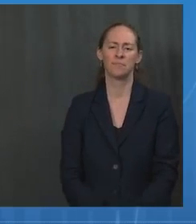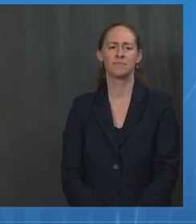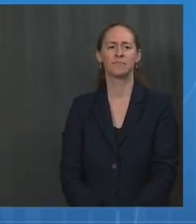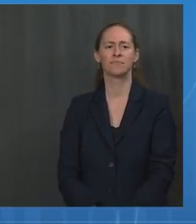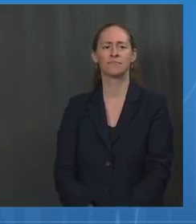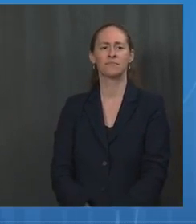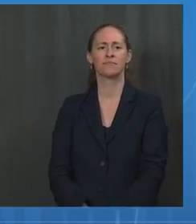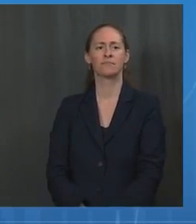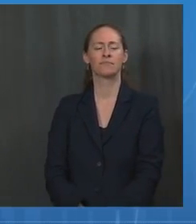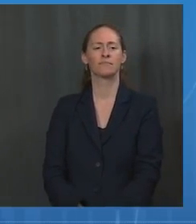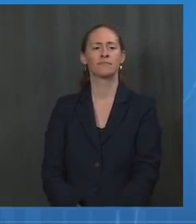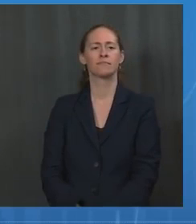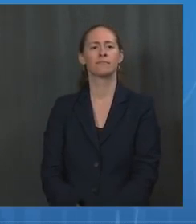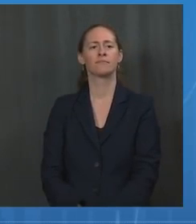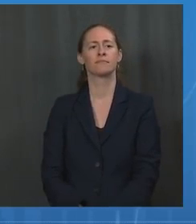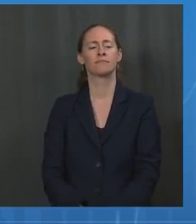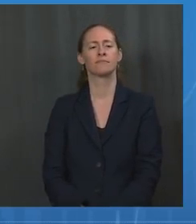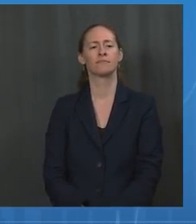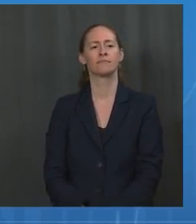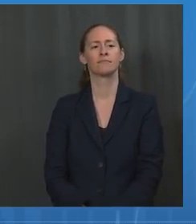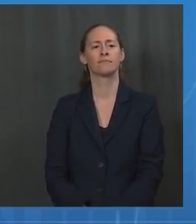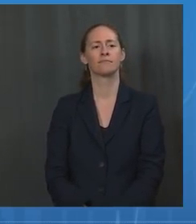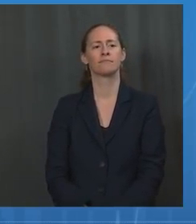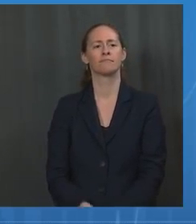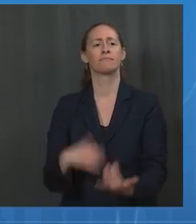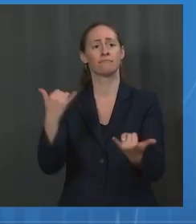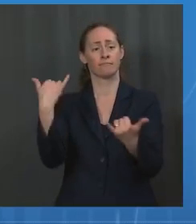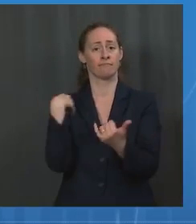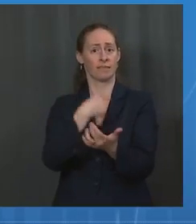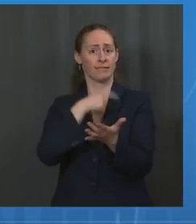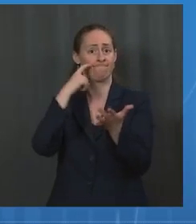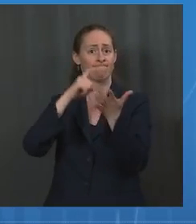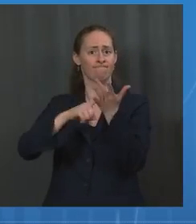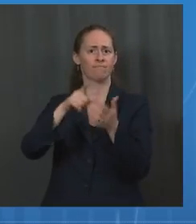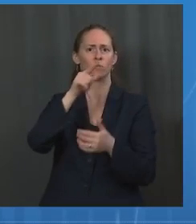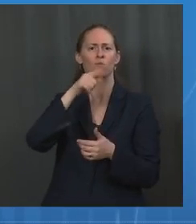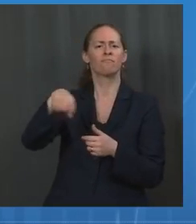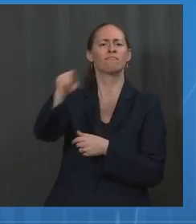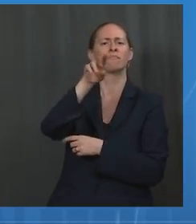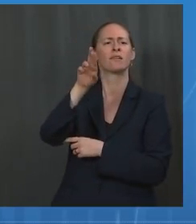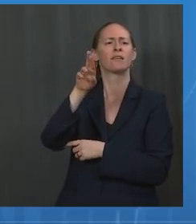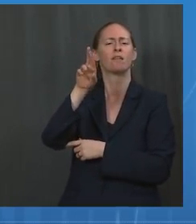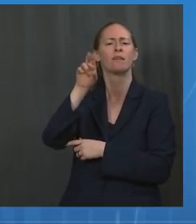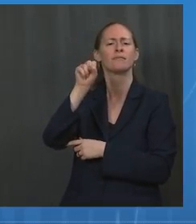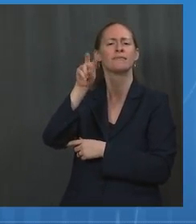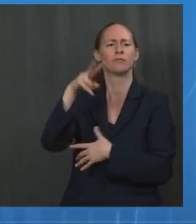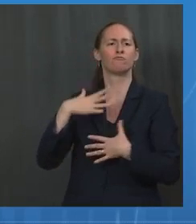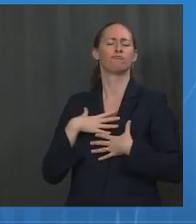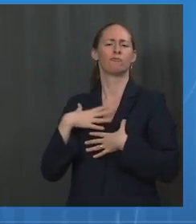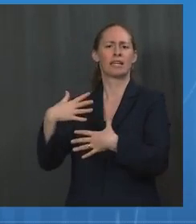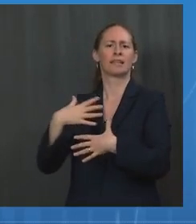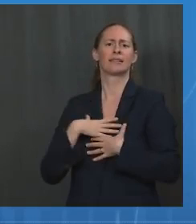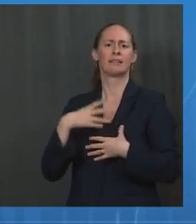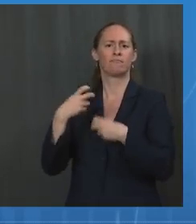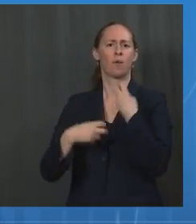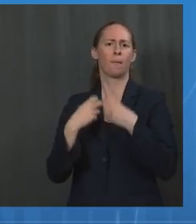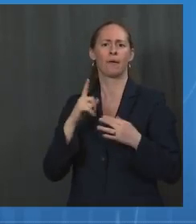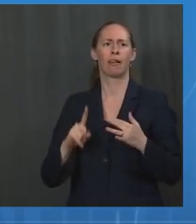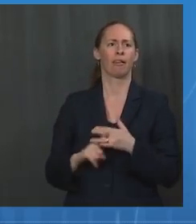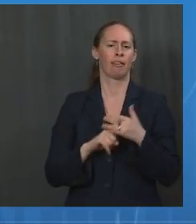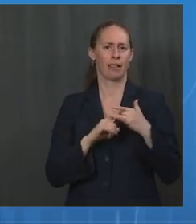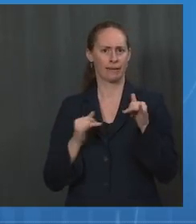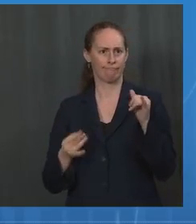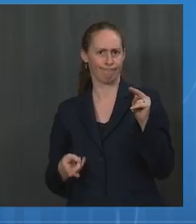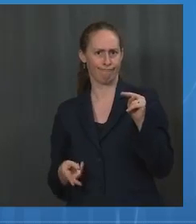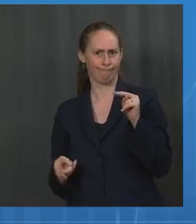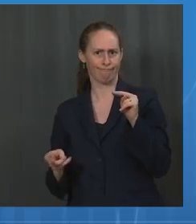within a surge of RSV cases as well, respiratory syncytial virus cases. Many of the hospitalizations that are